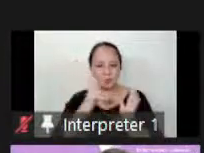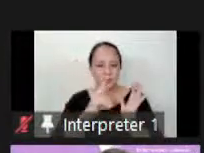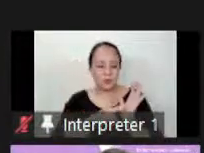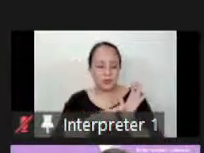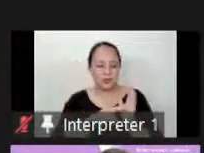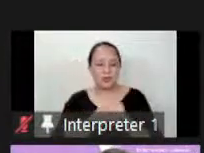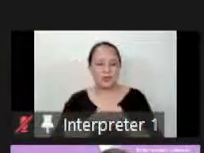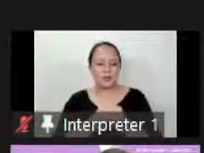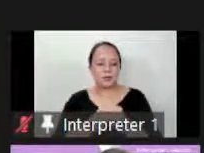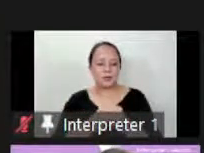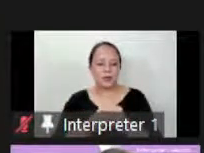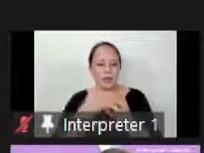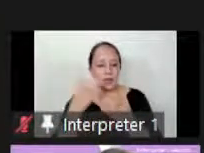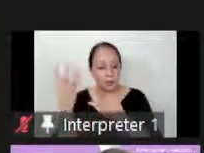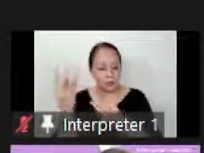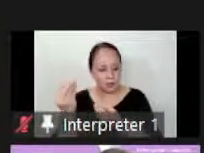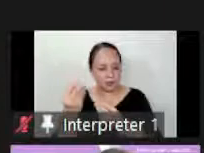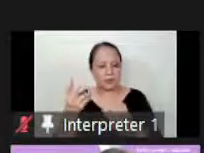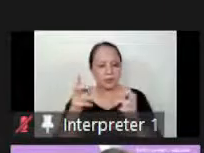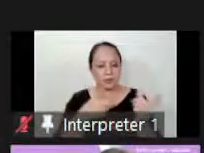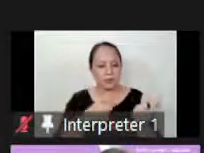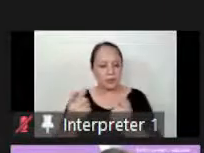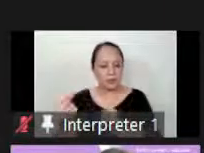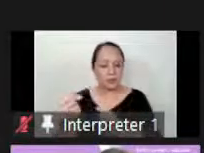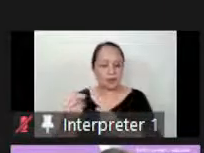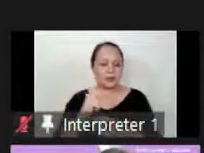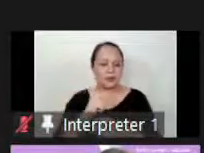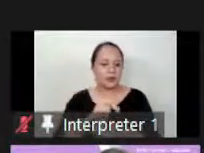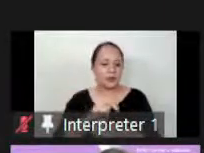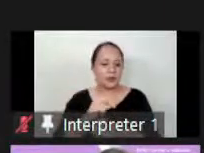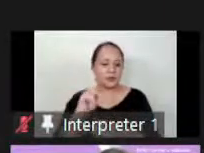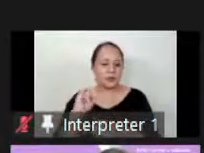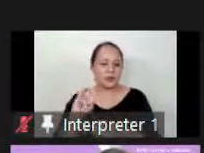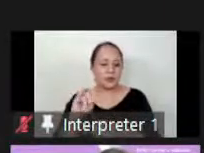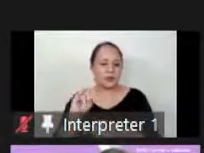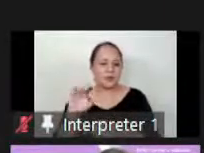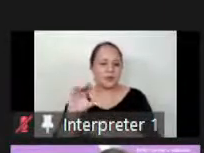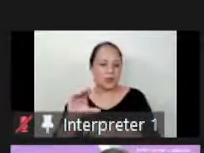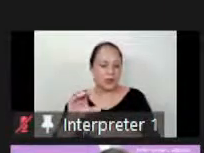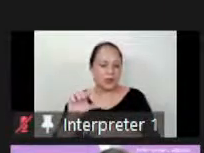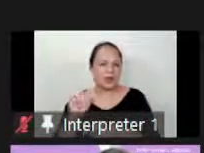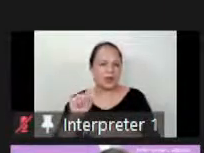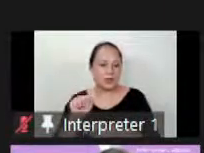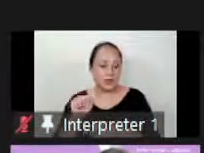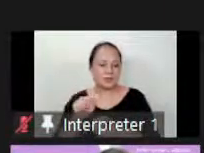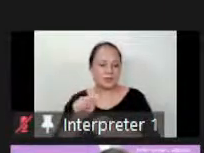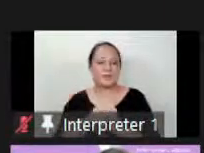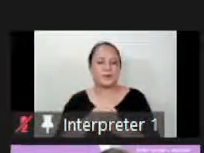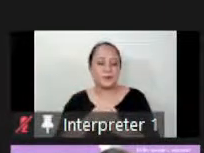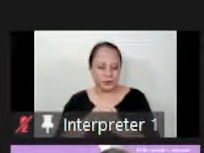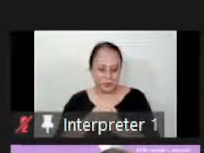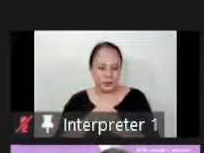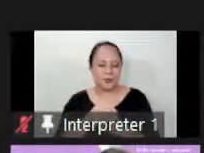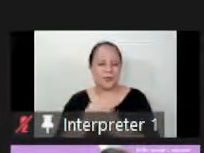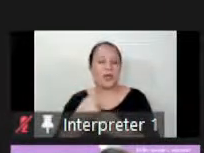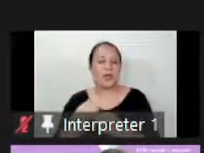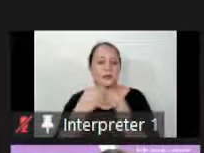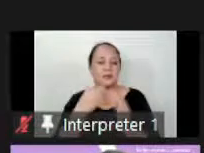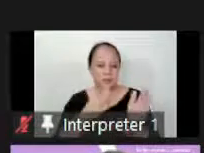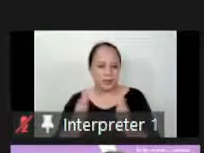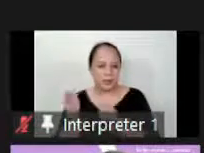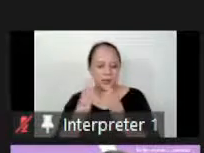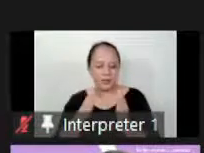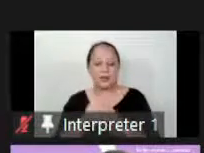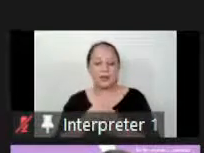Report, the progress updates in the implementation of the National Integrated Cancer Control Act, and our plans